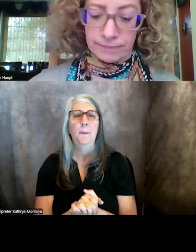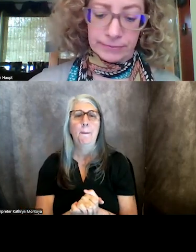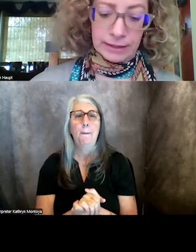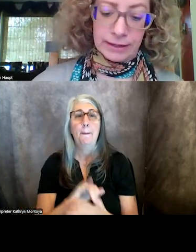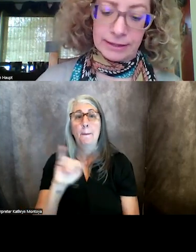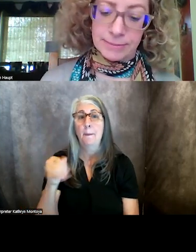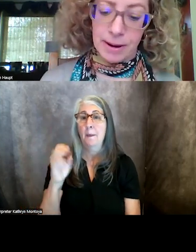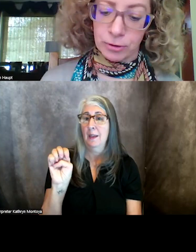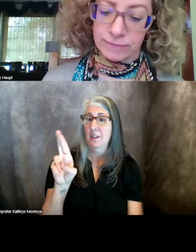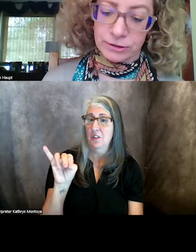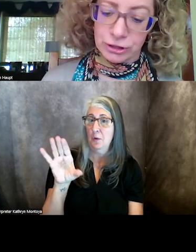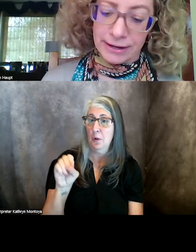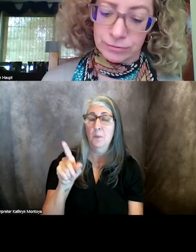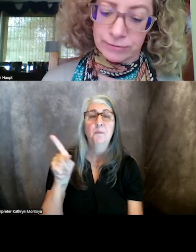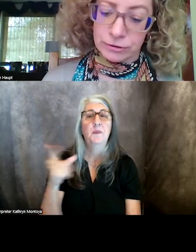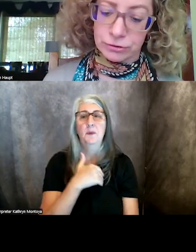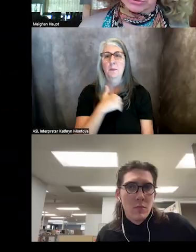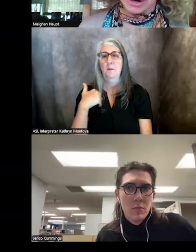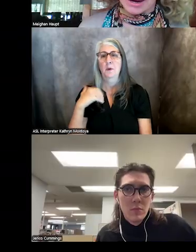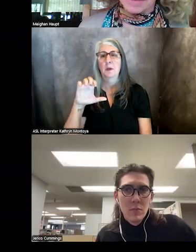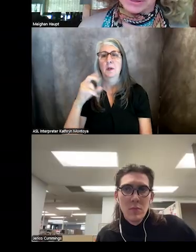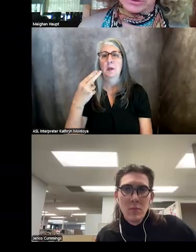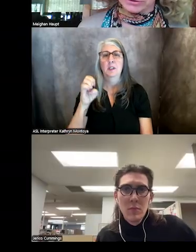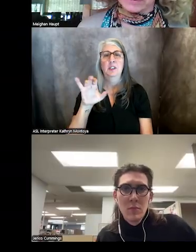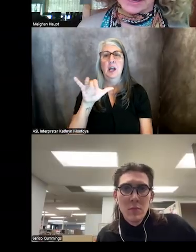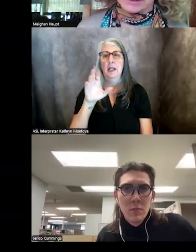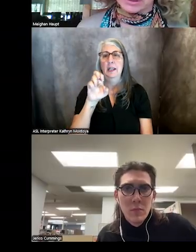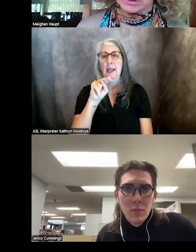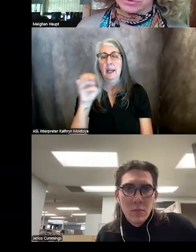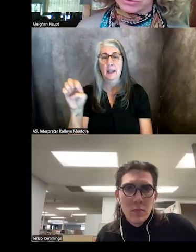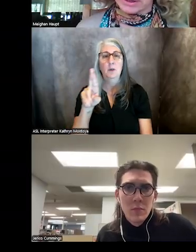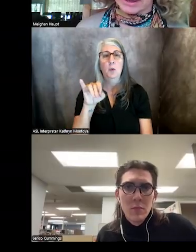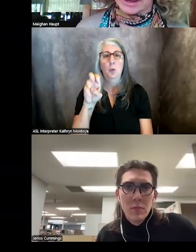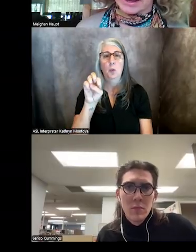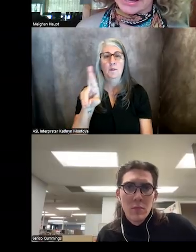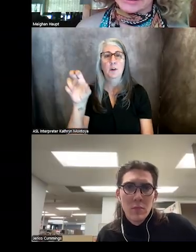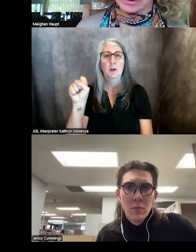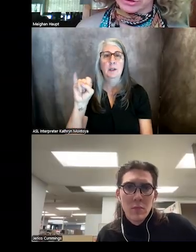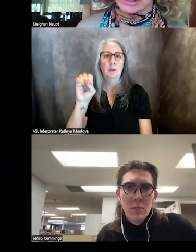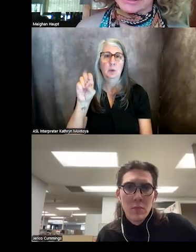Jericho is a member of the Cheyenne River Sioux tribe and serves as the 2